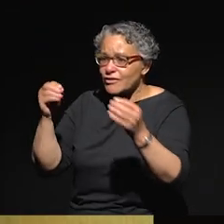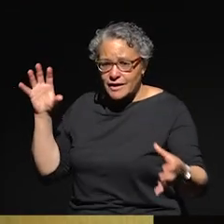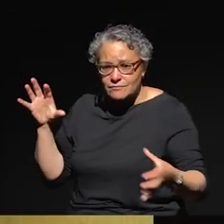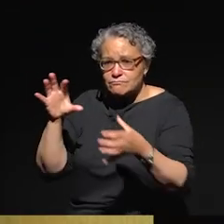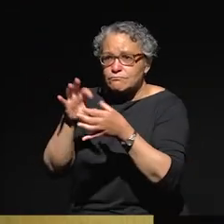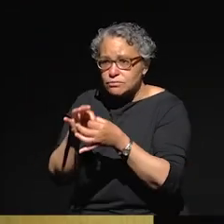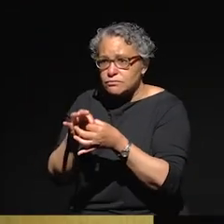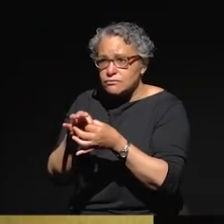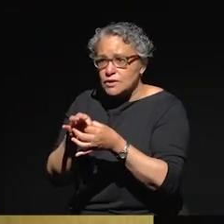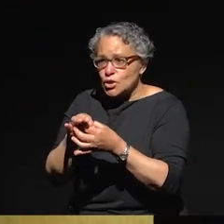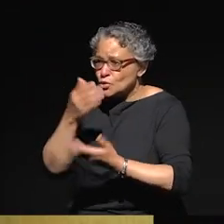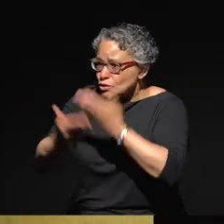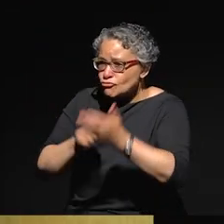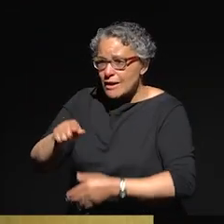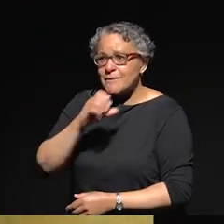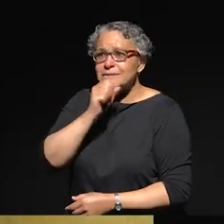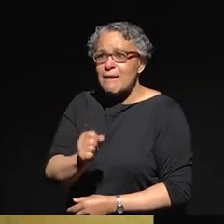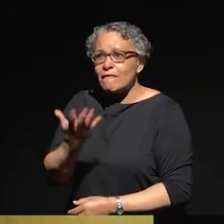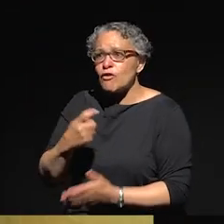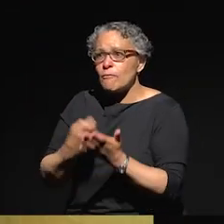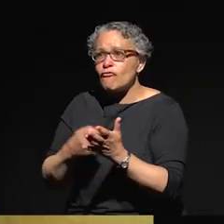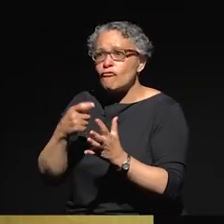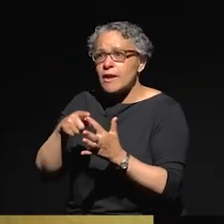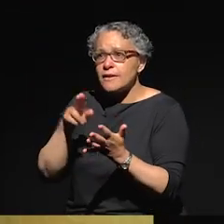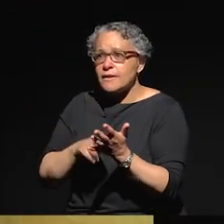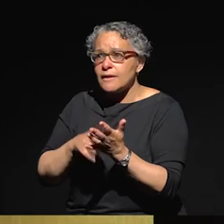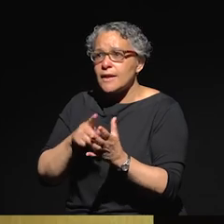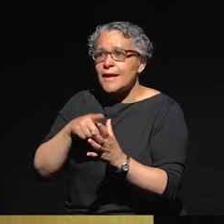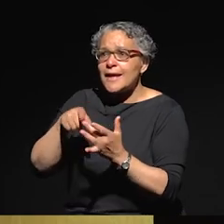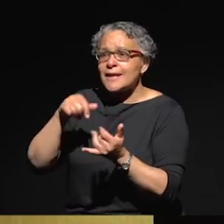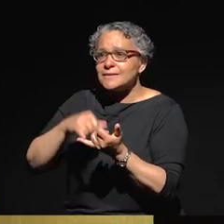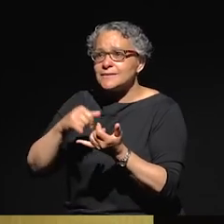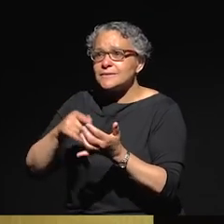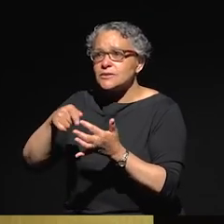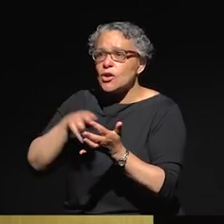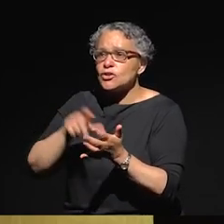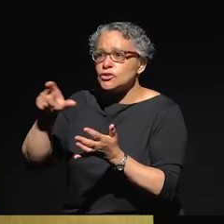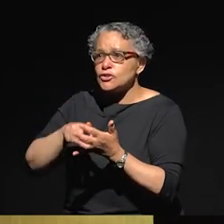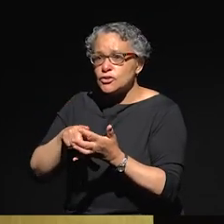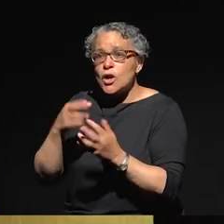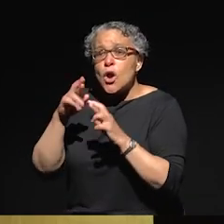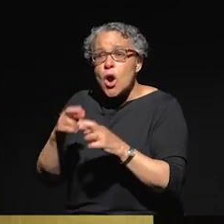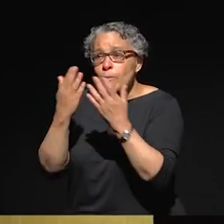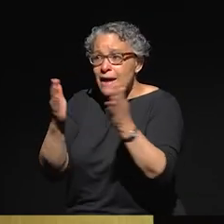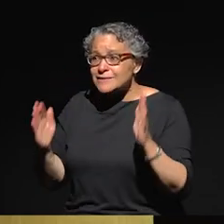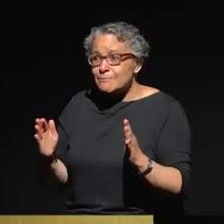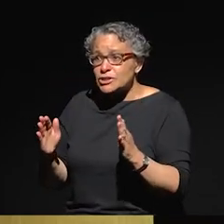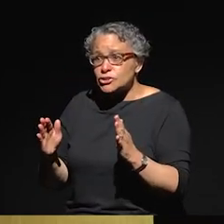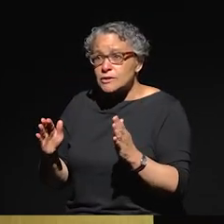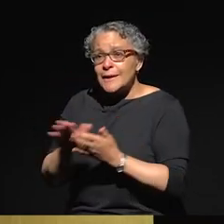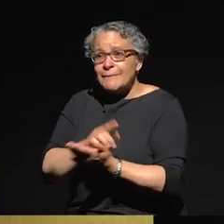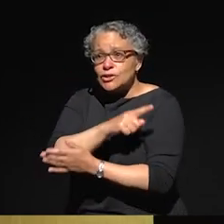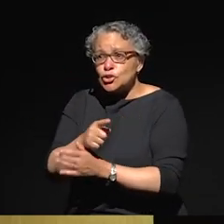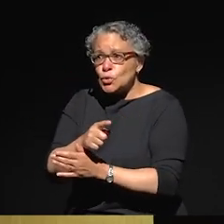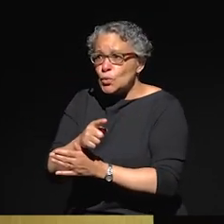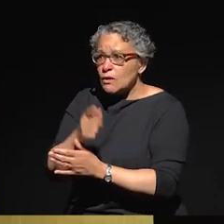describe this Renaissance man, and I hope that the exhibition helps people see him, get a more synthetic view of him. Also